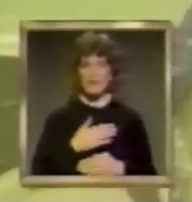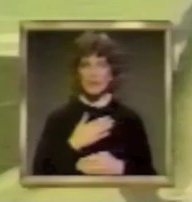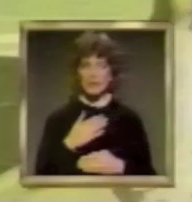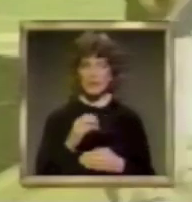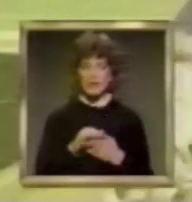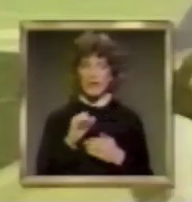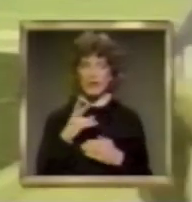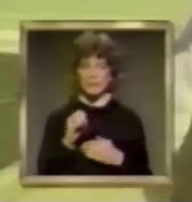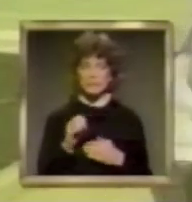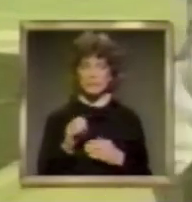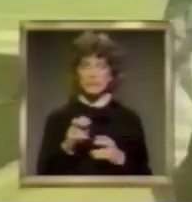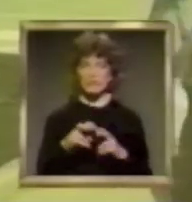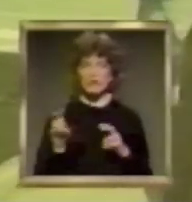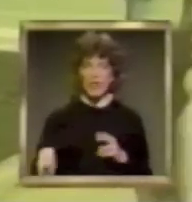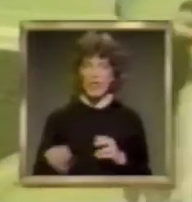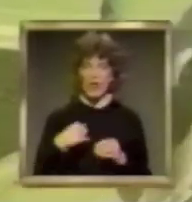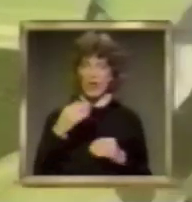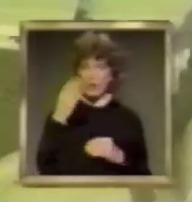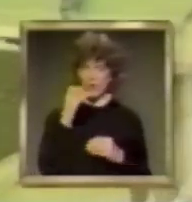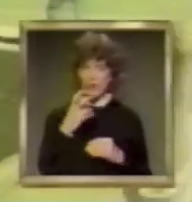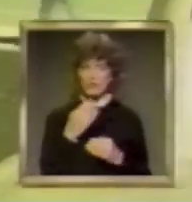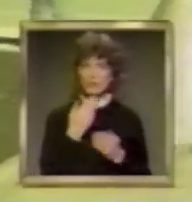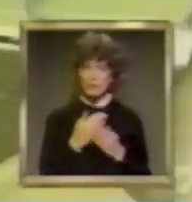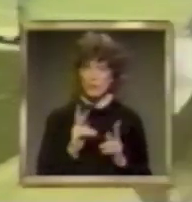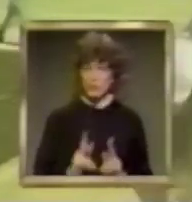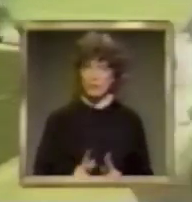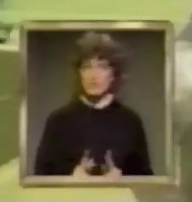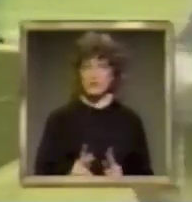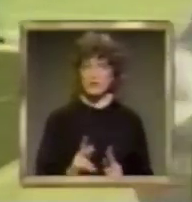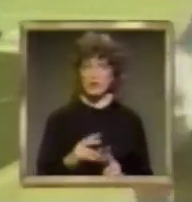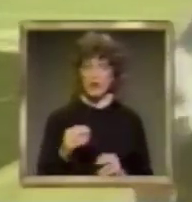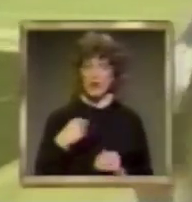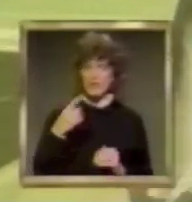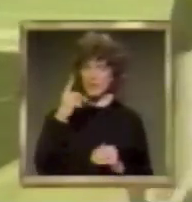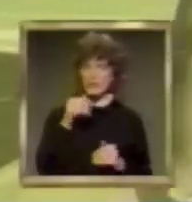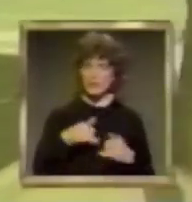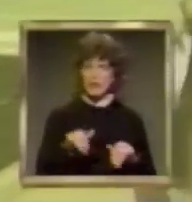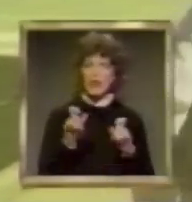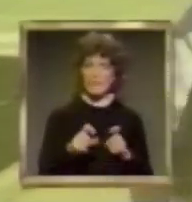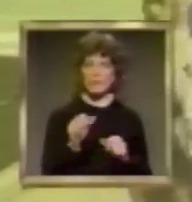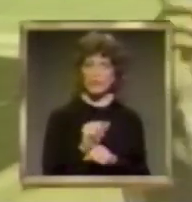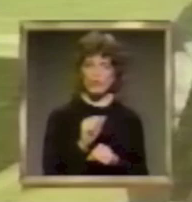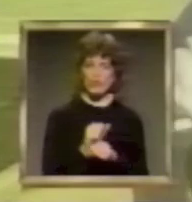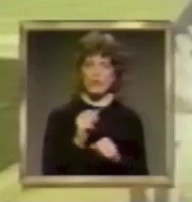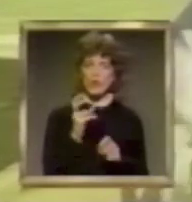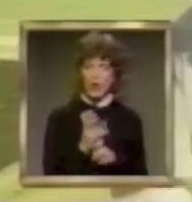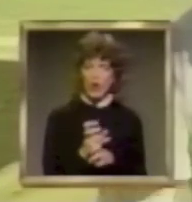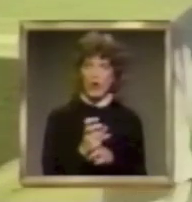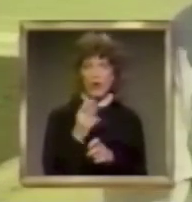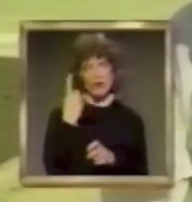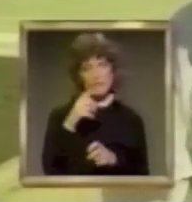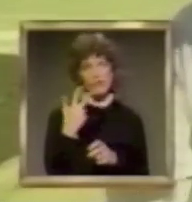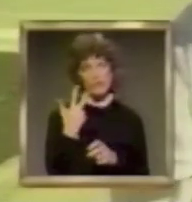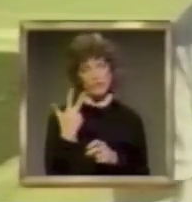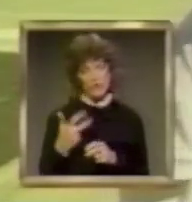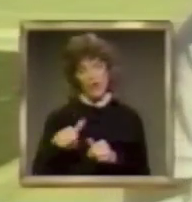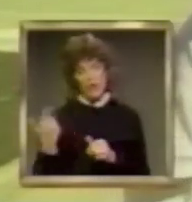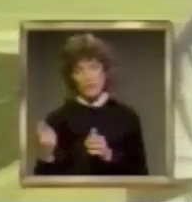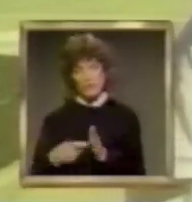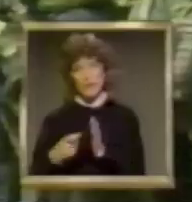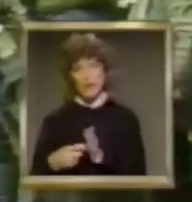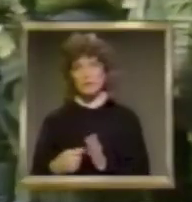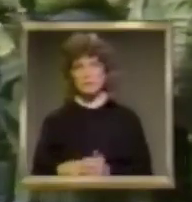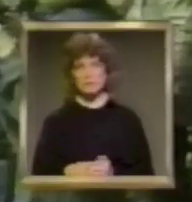that she resigned. I know she's a good person, but I think we still have to work very hard for three of our other